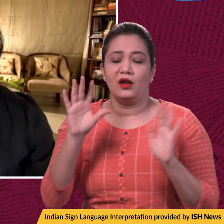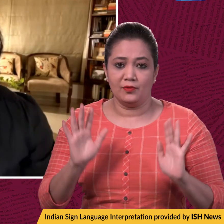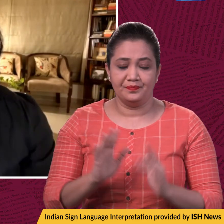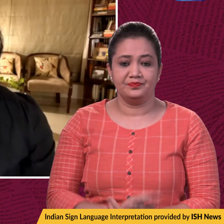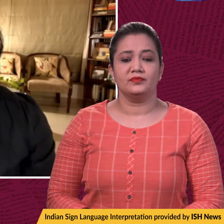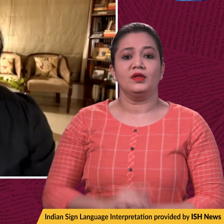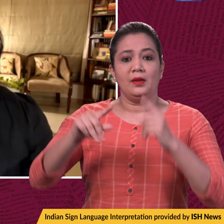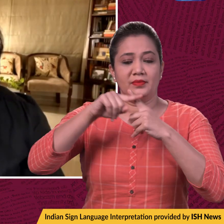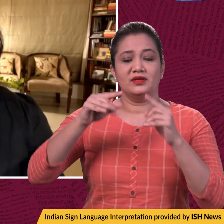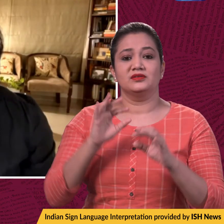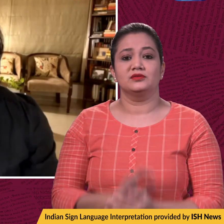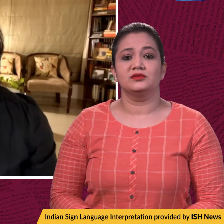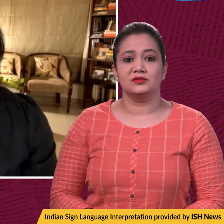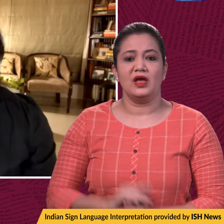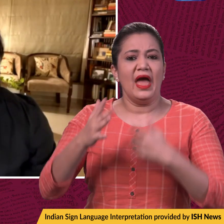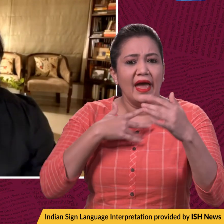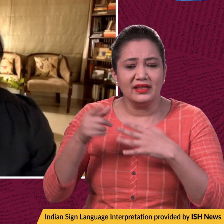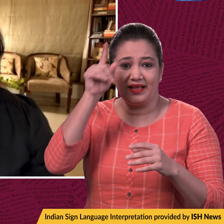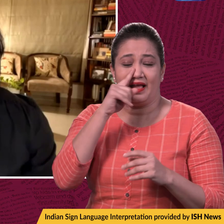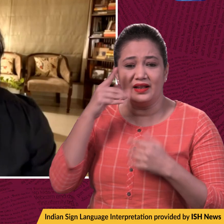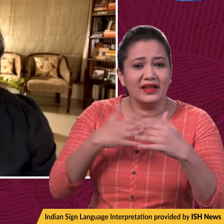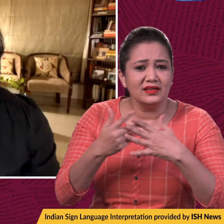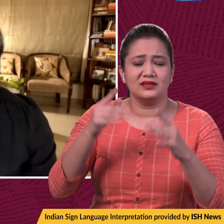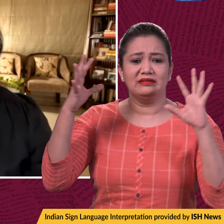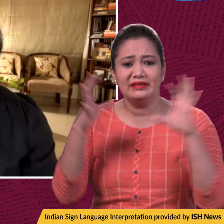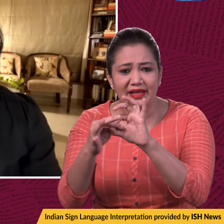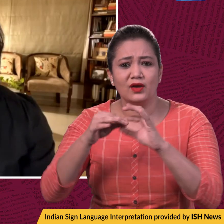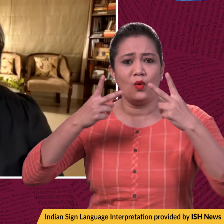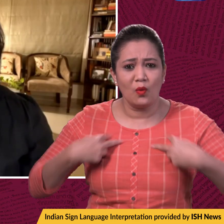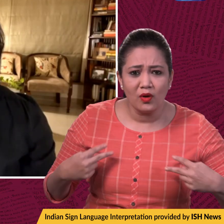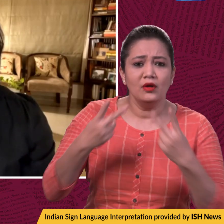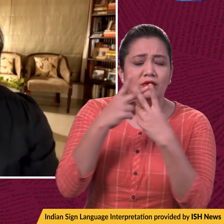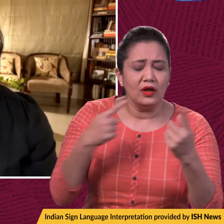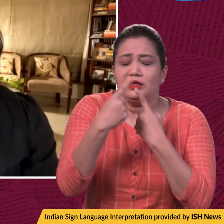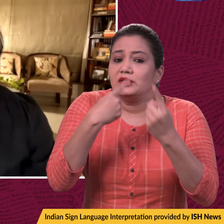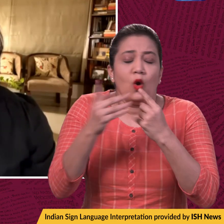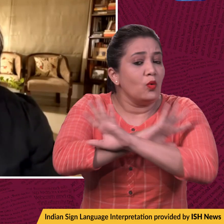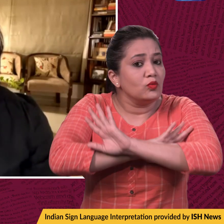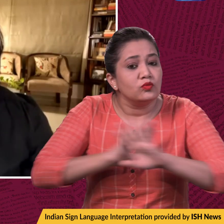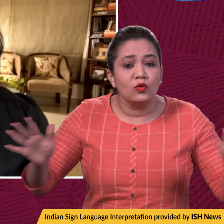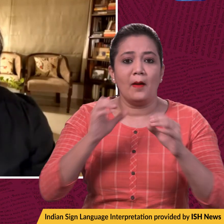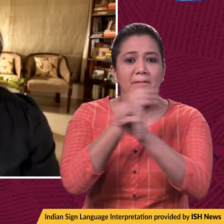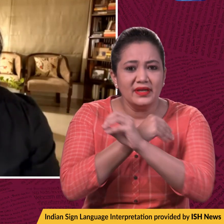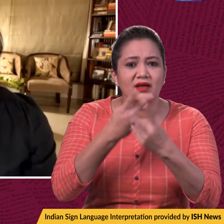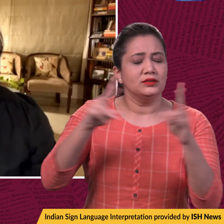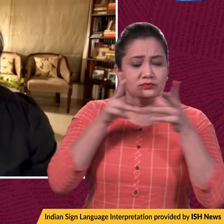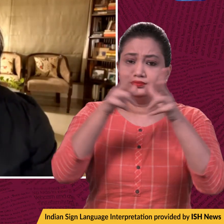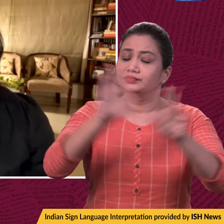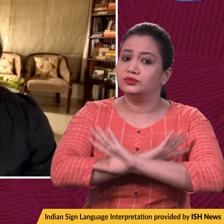The court has also said that Ms. Bharadwaj cannot make any statements at all regarding the proceedings of the case to anyone in